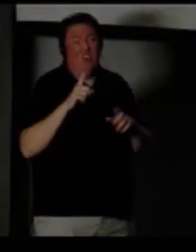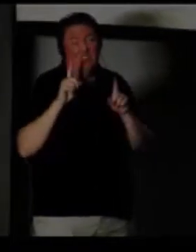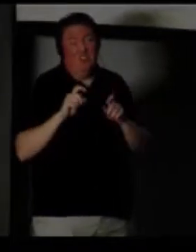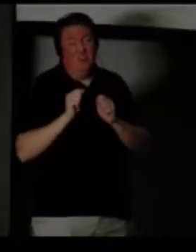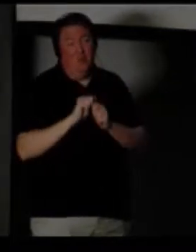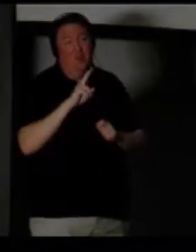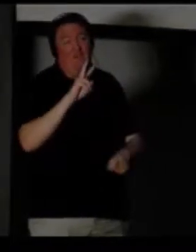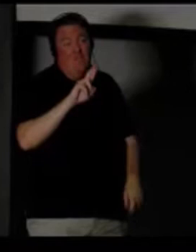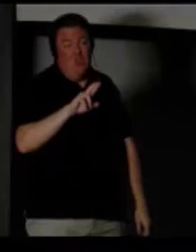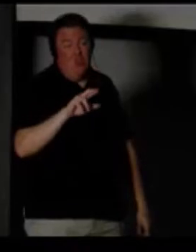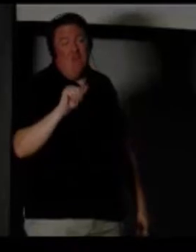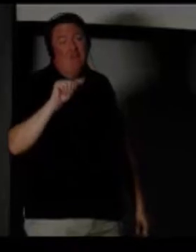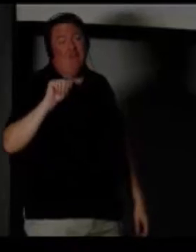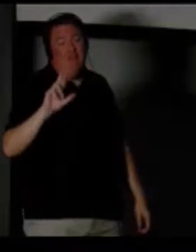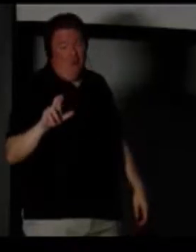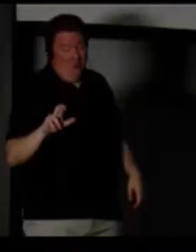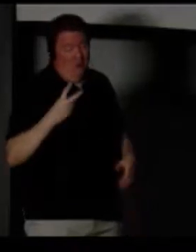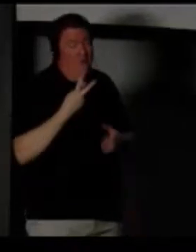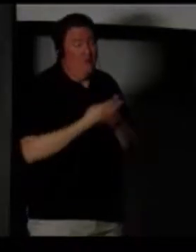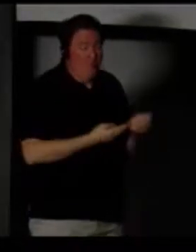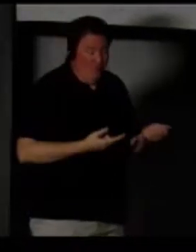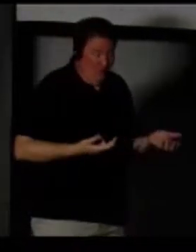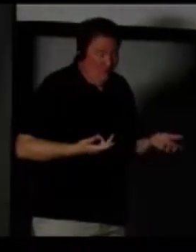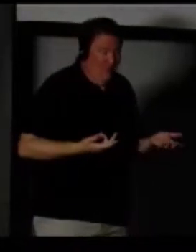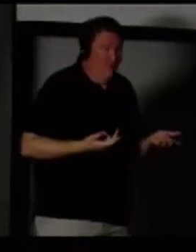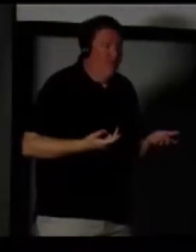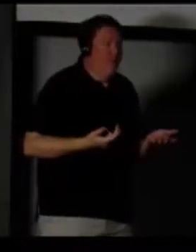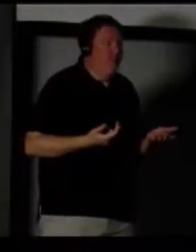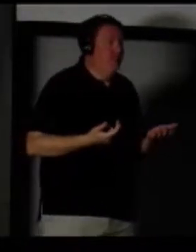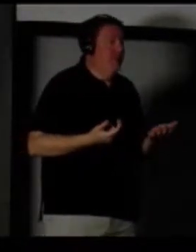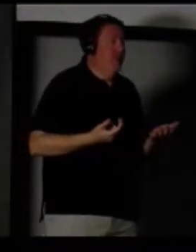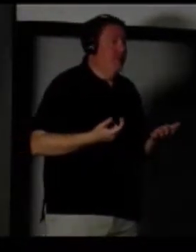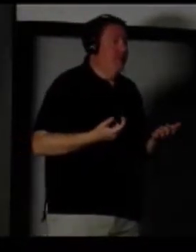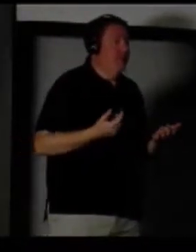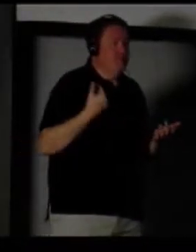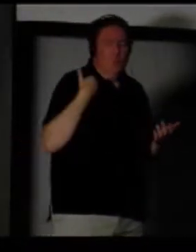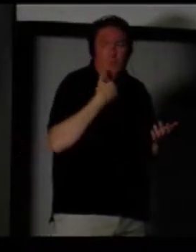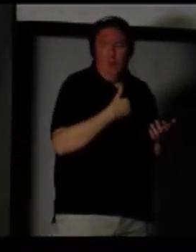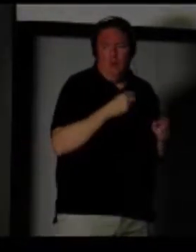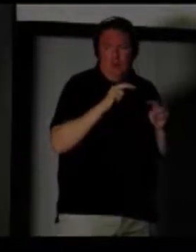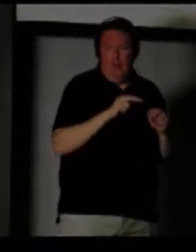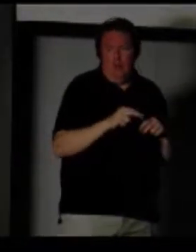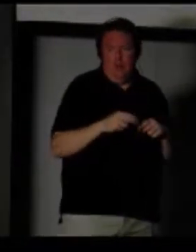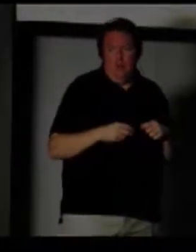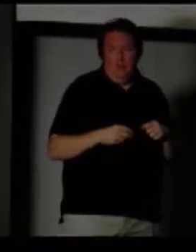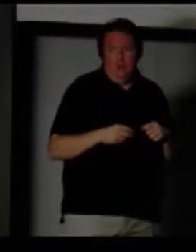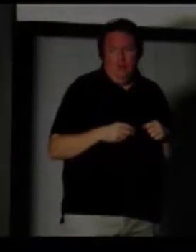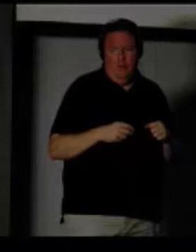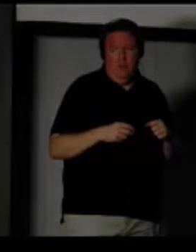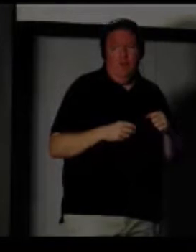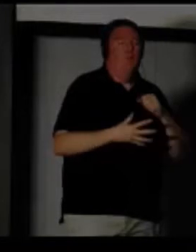virtual reality. In conjunction with an exhibition about the Poor People's Campaign, we will